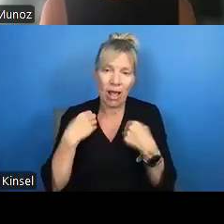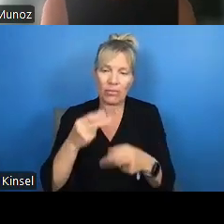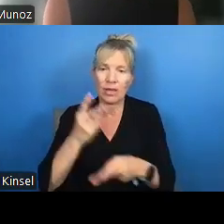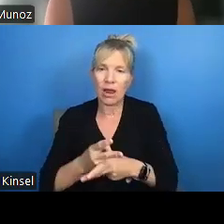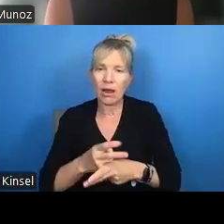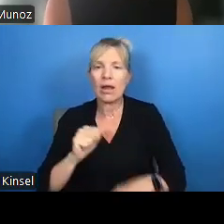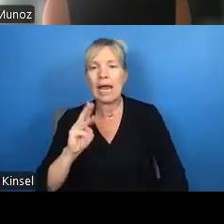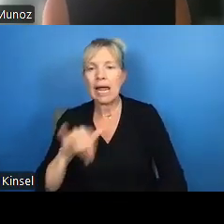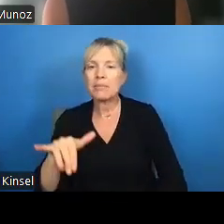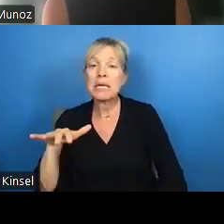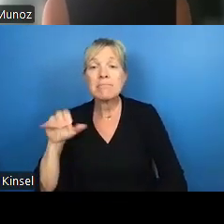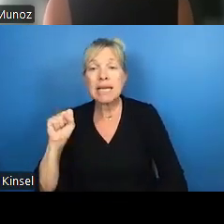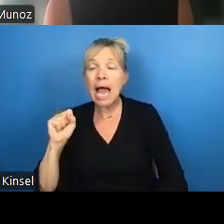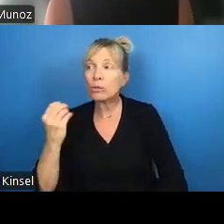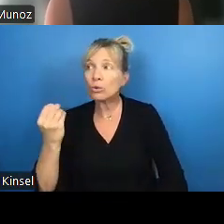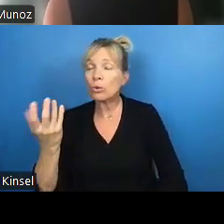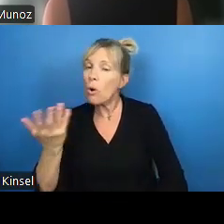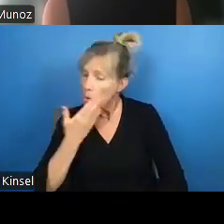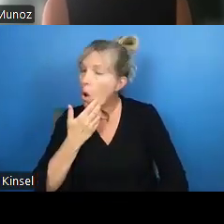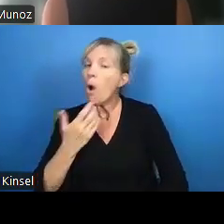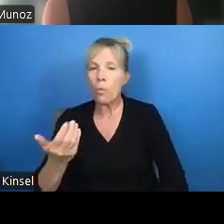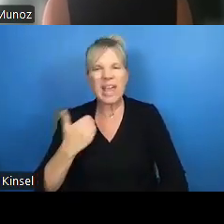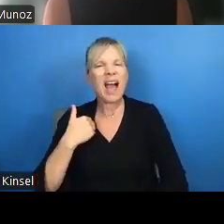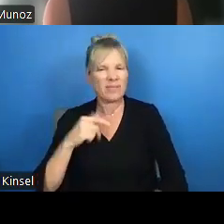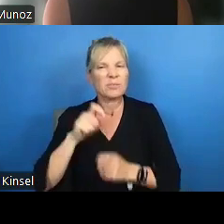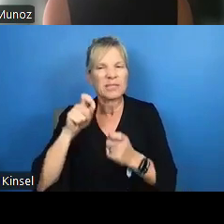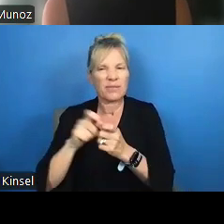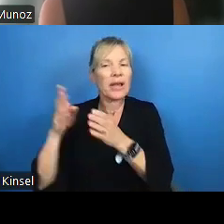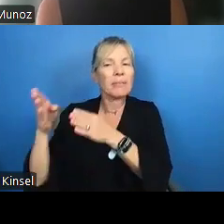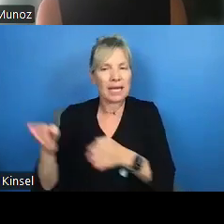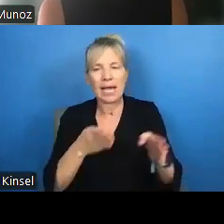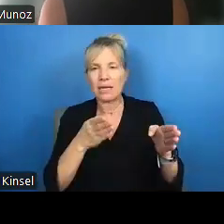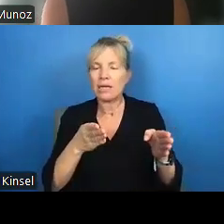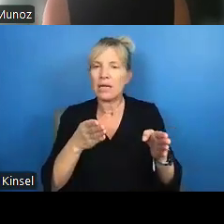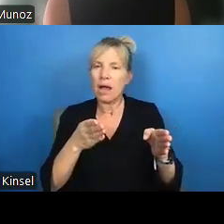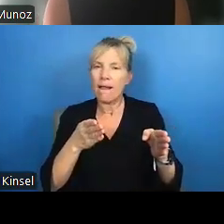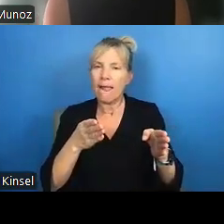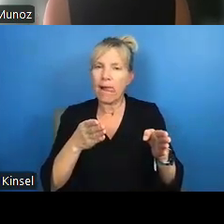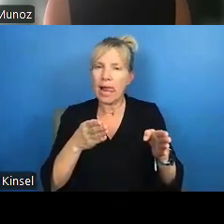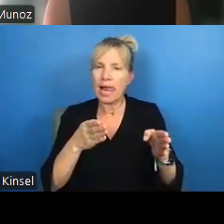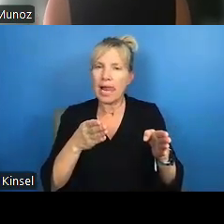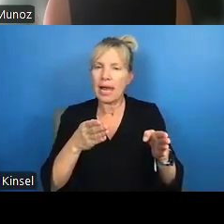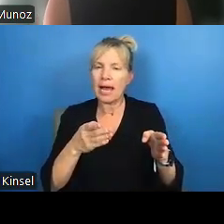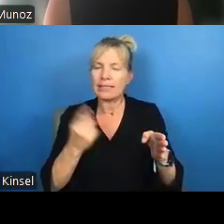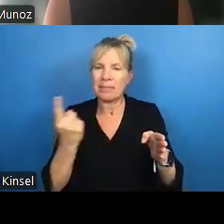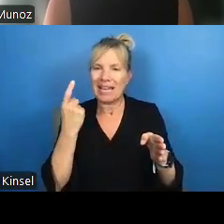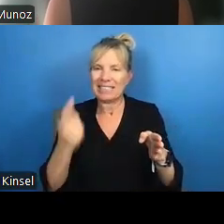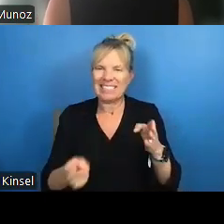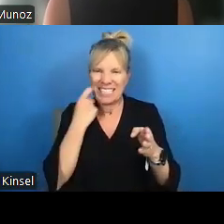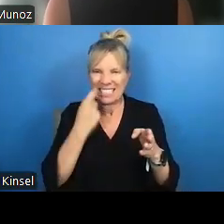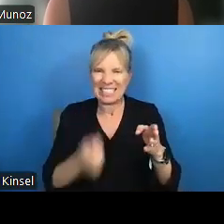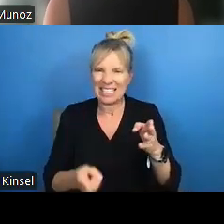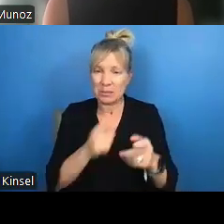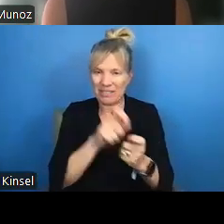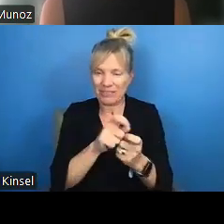Yeah, so we do have that specific plan. I see that added to the question, they specifically asked